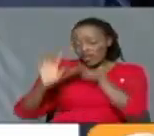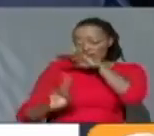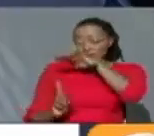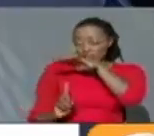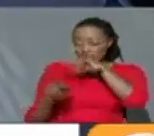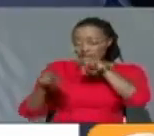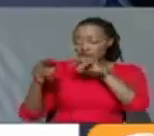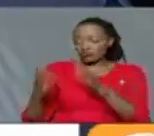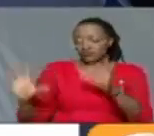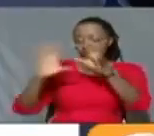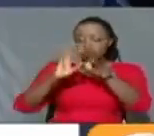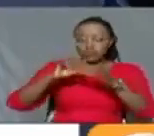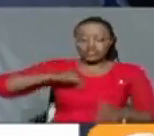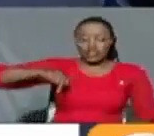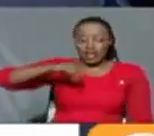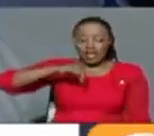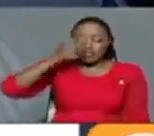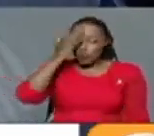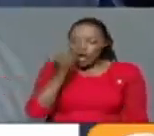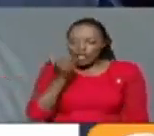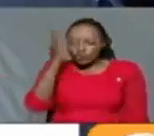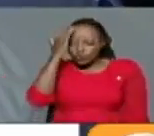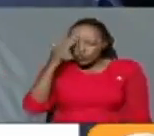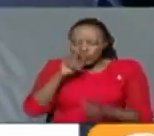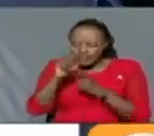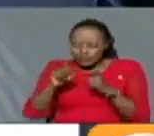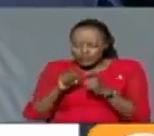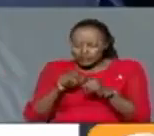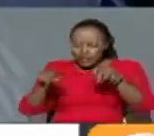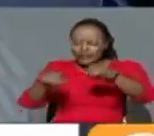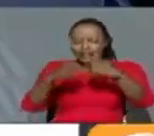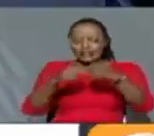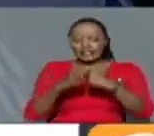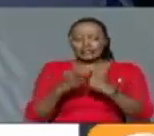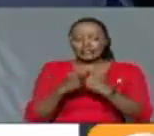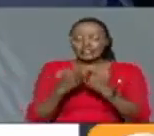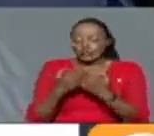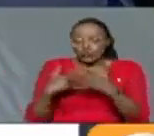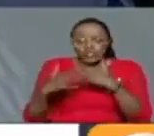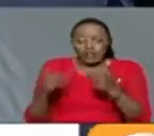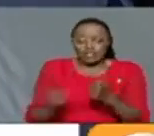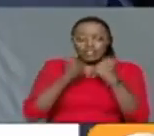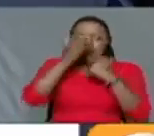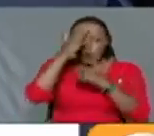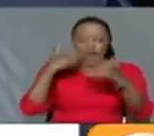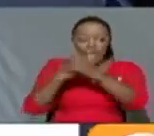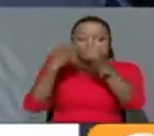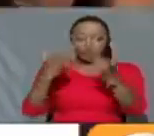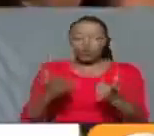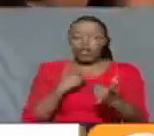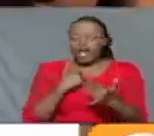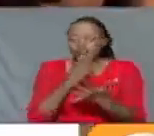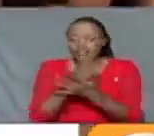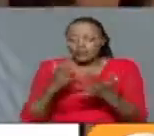board to know exactly the damage and what it will cost, because up to now we are putting something we